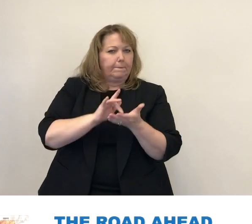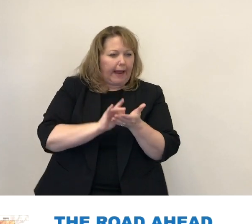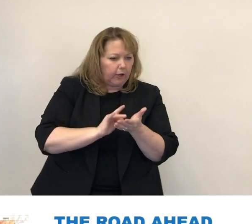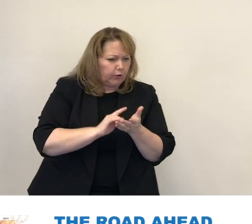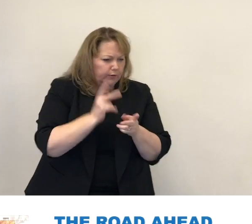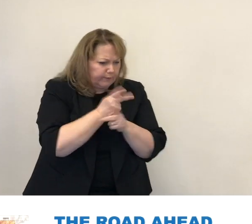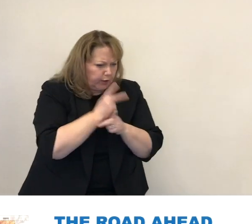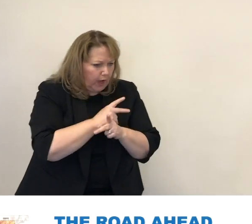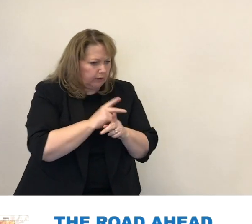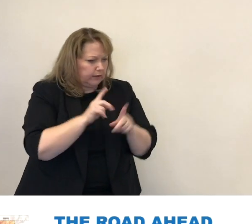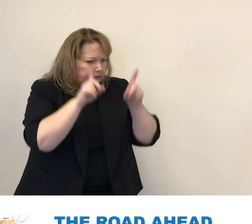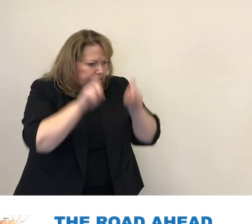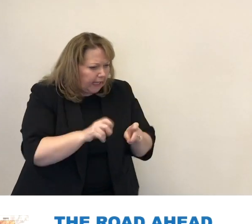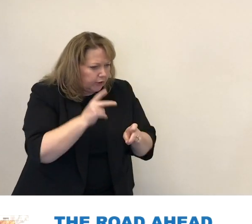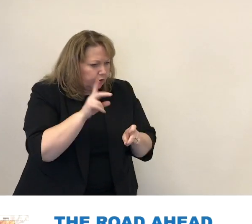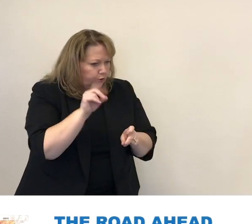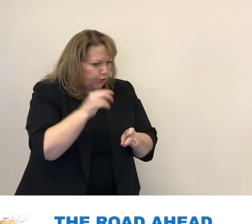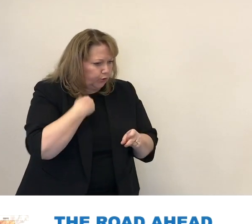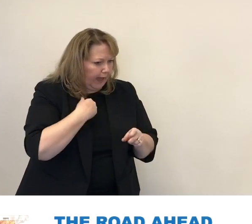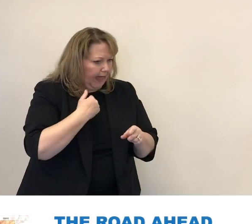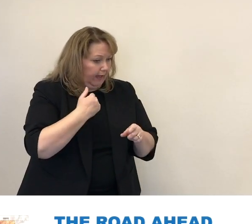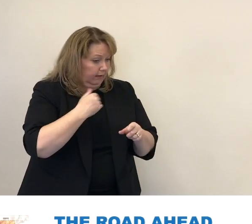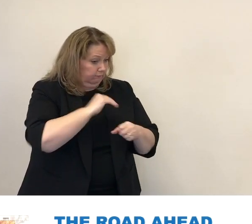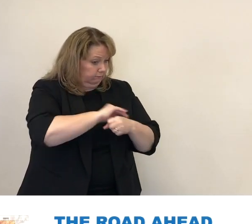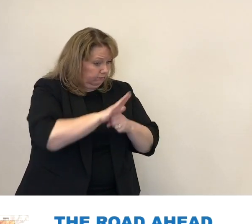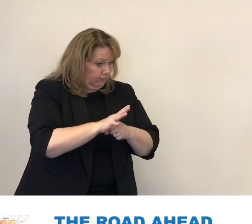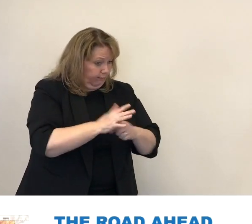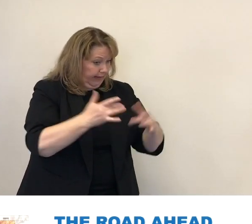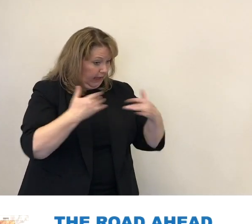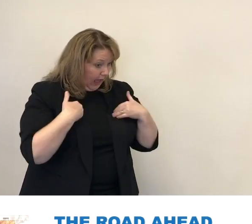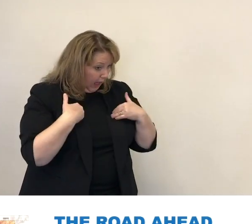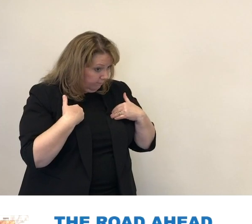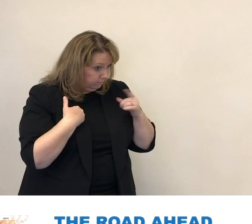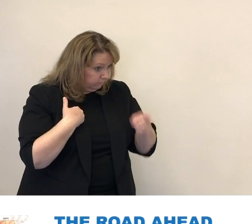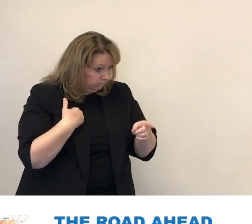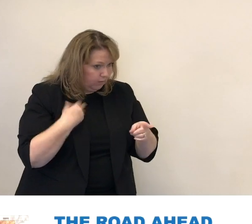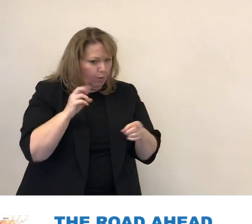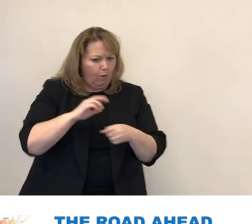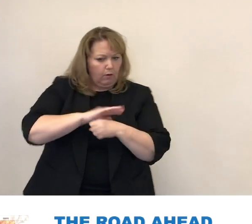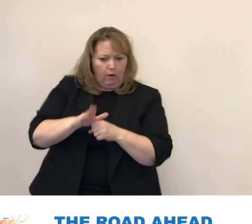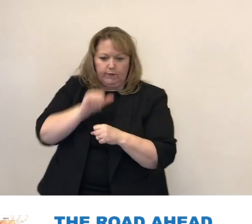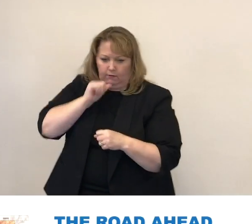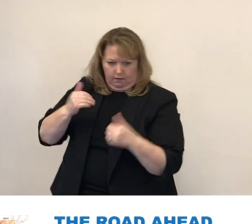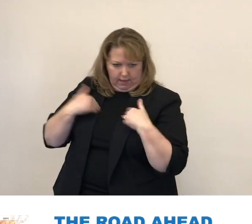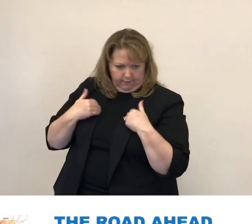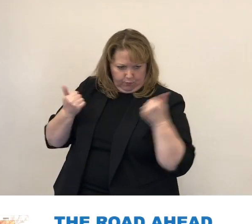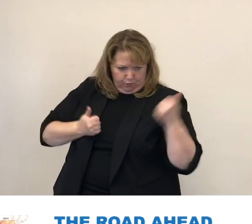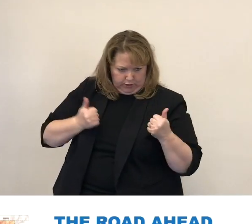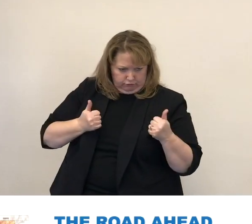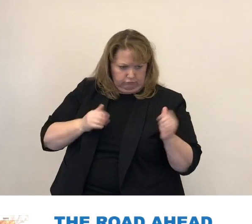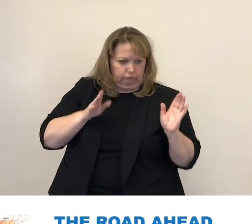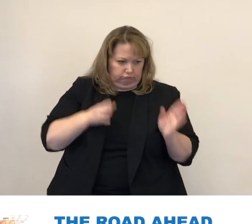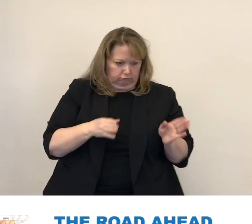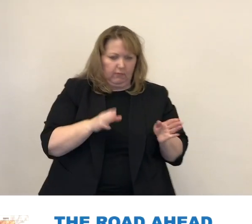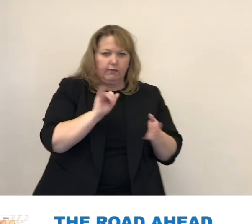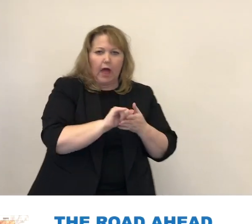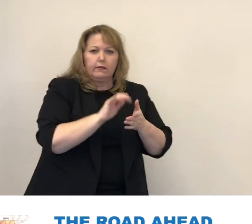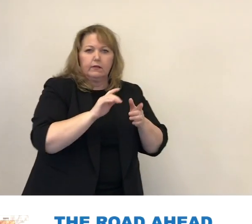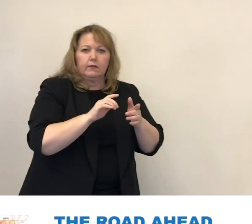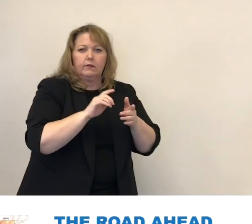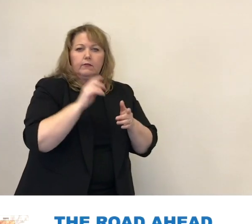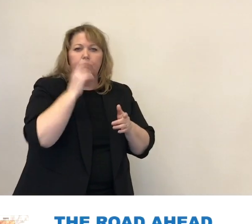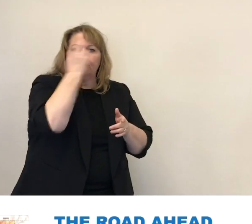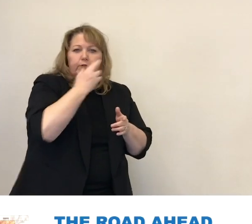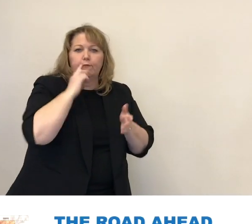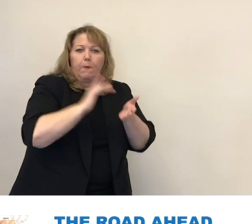important thing, ascertaining whether someone is ill so that we can care for them. But the other important, and we're doing a very good job of that